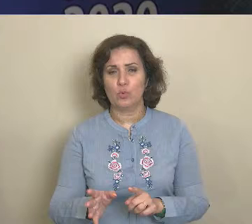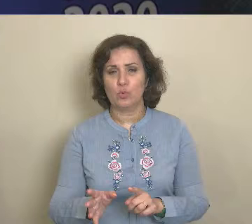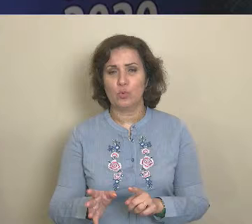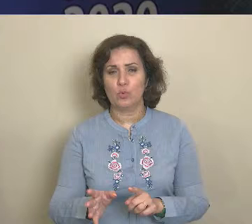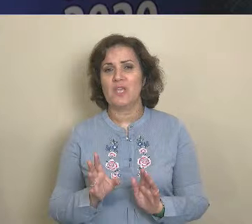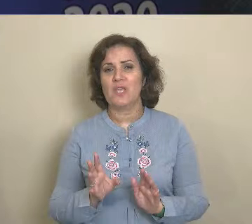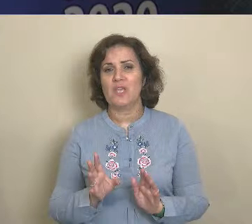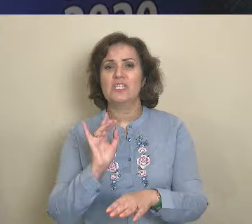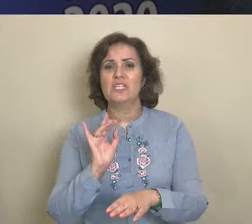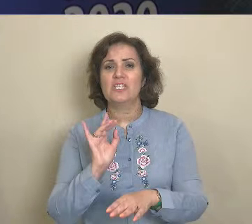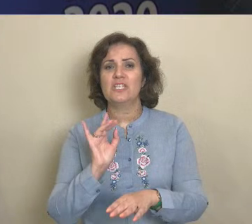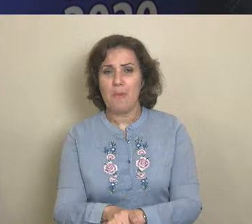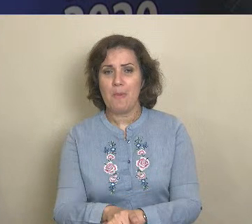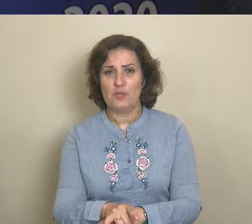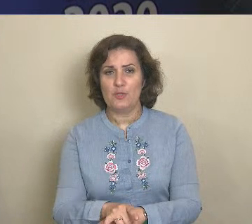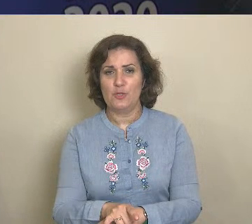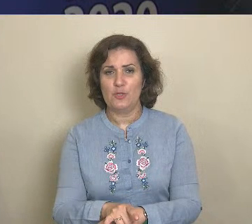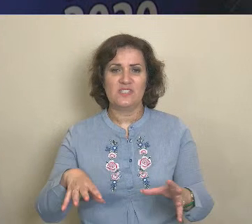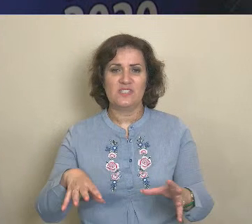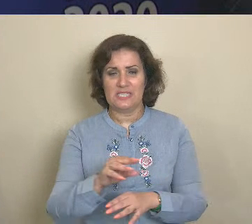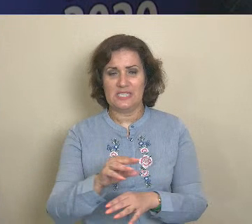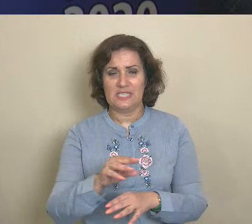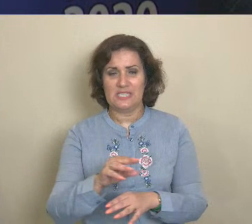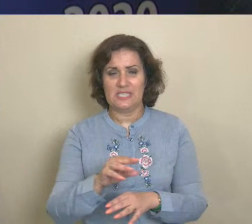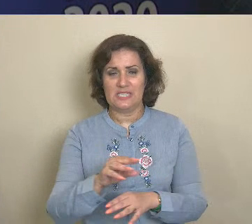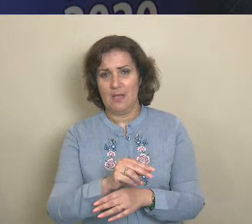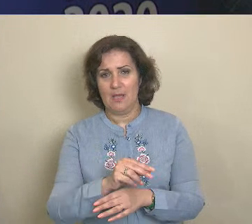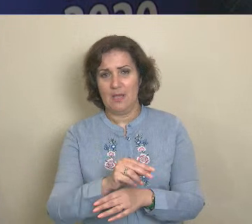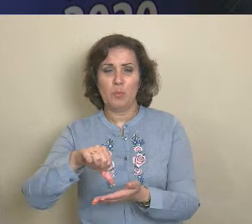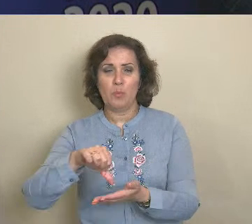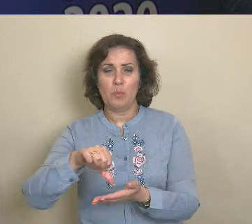the constituencies because this will